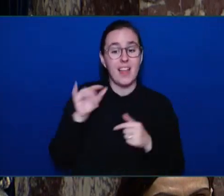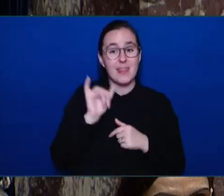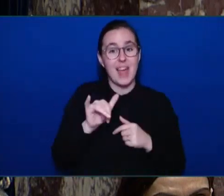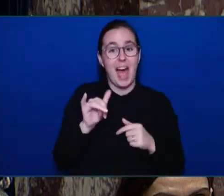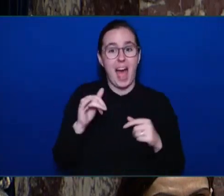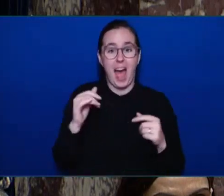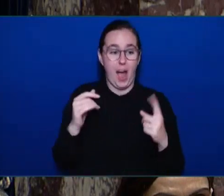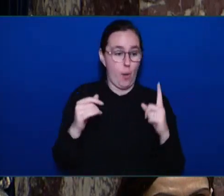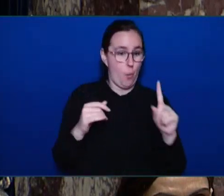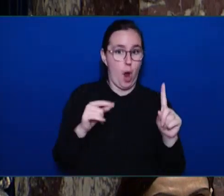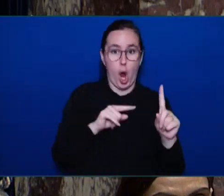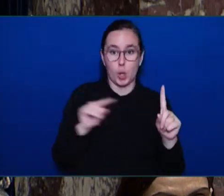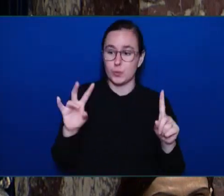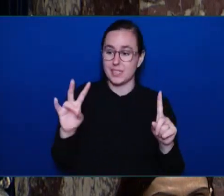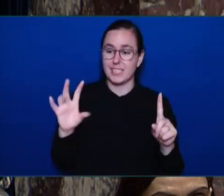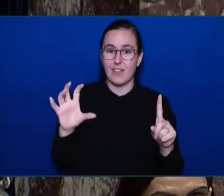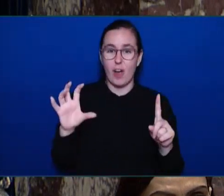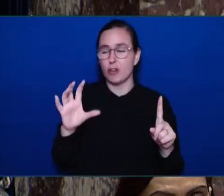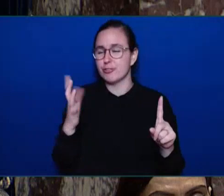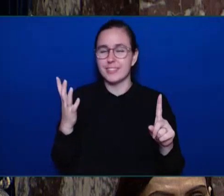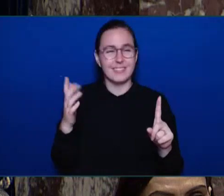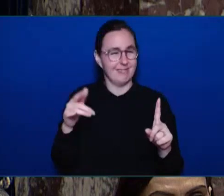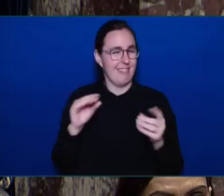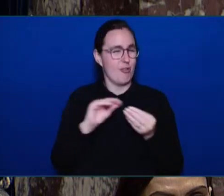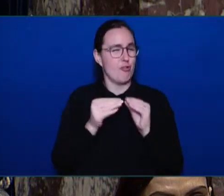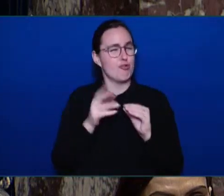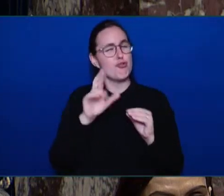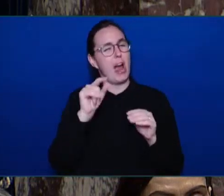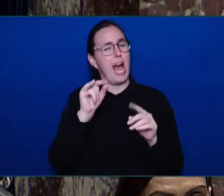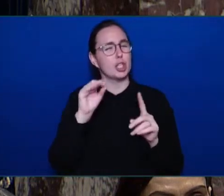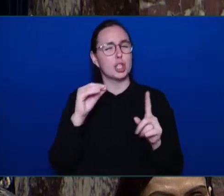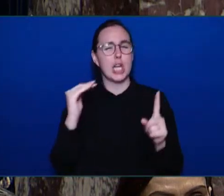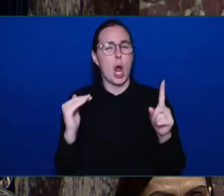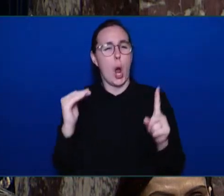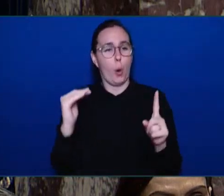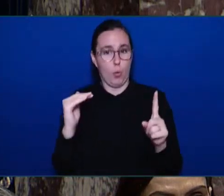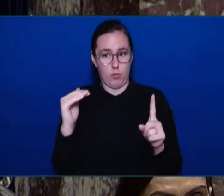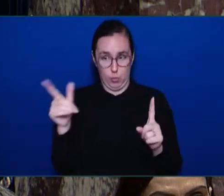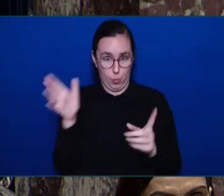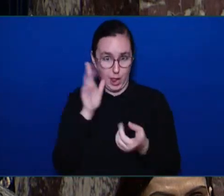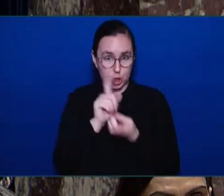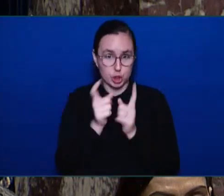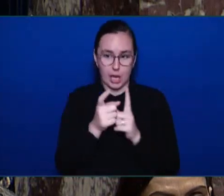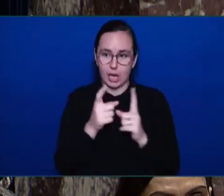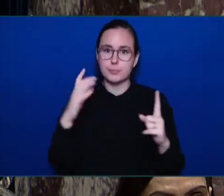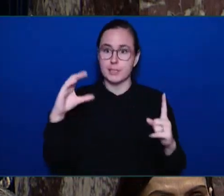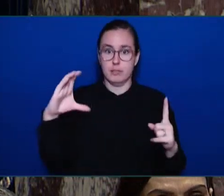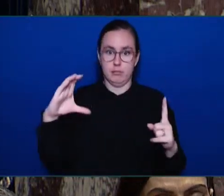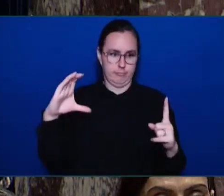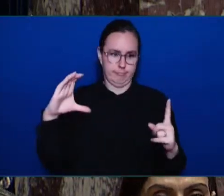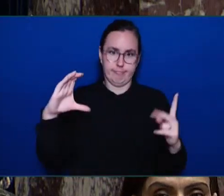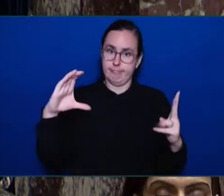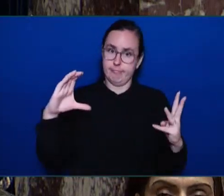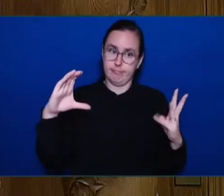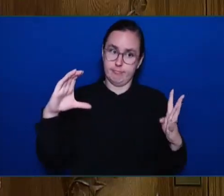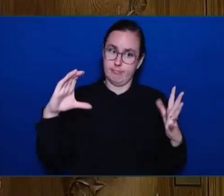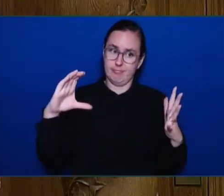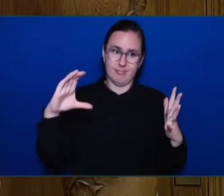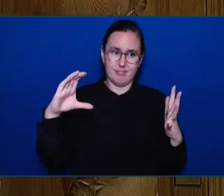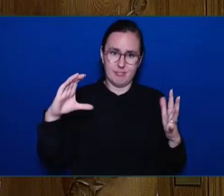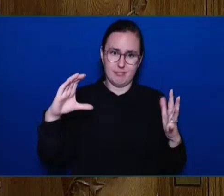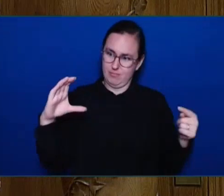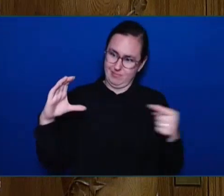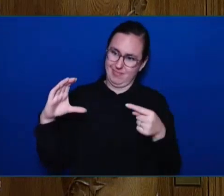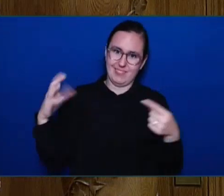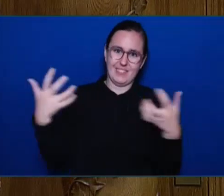enough student counselors and psychologists to meet the needs of our students? Minister